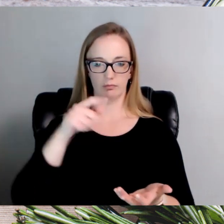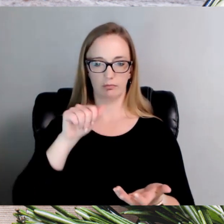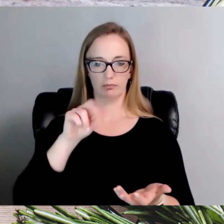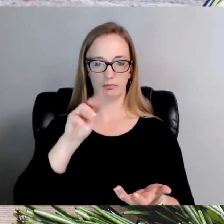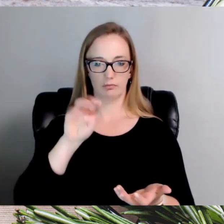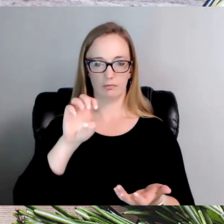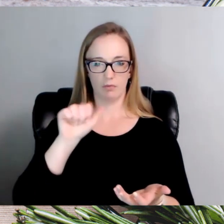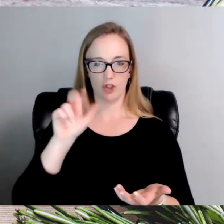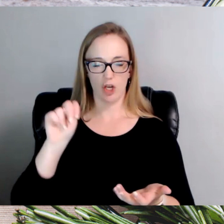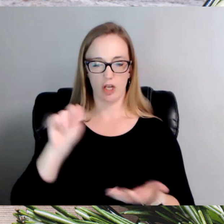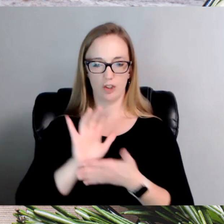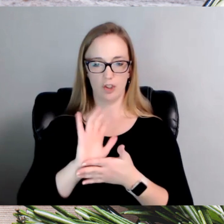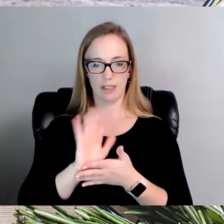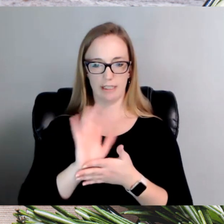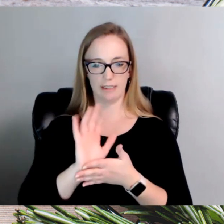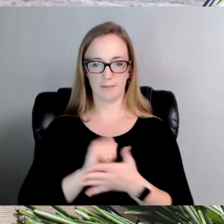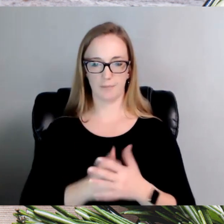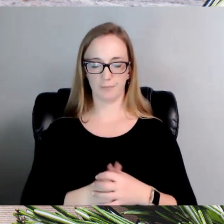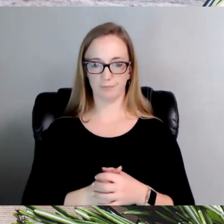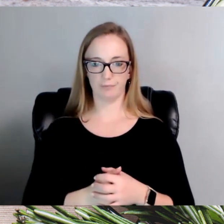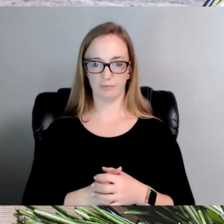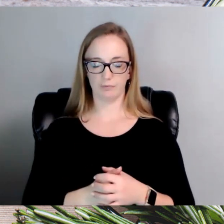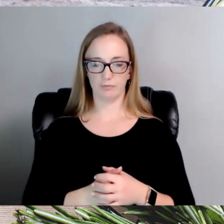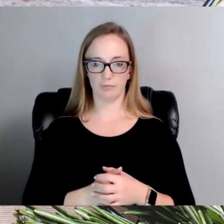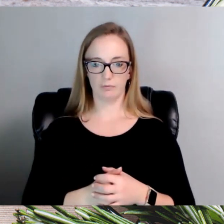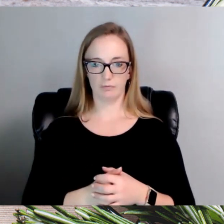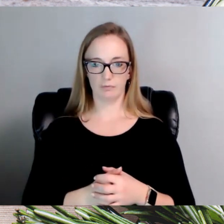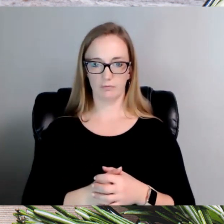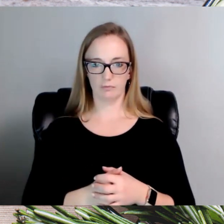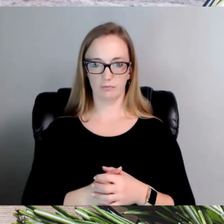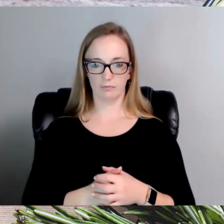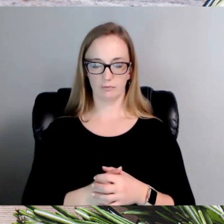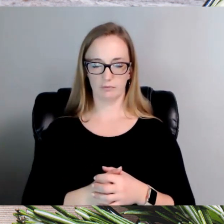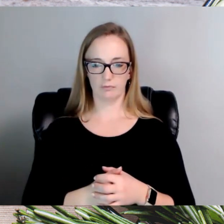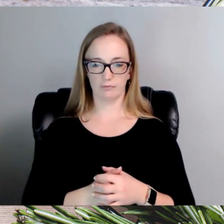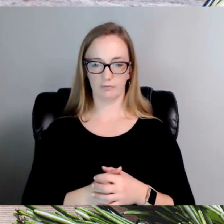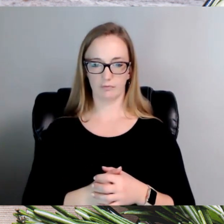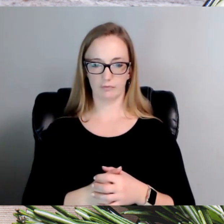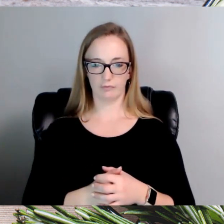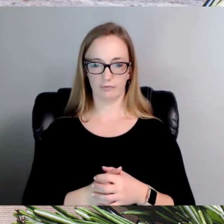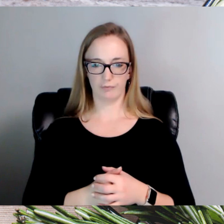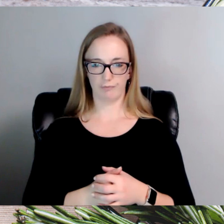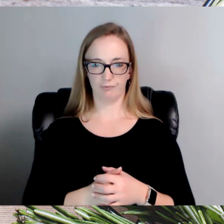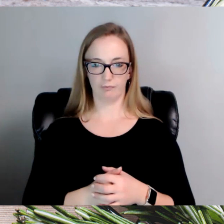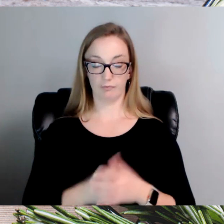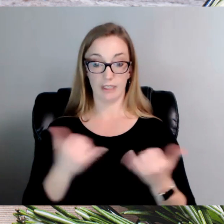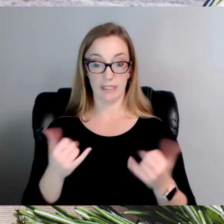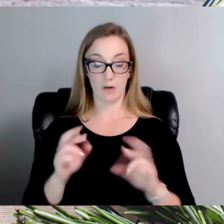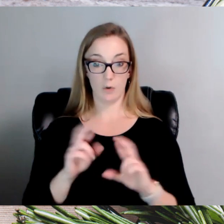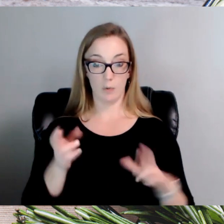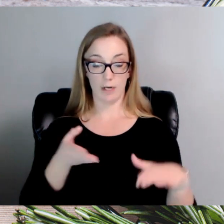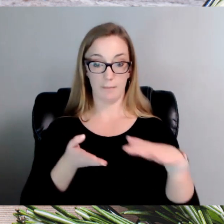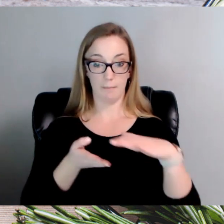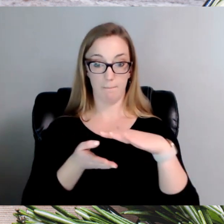You want to wash your Brussels sprouts before preparation, but not before